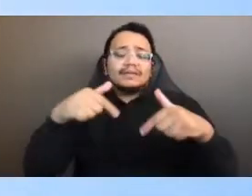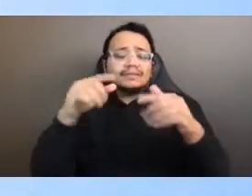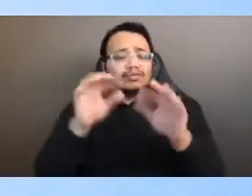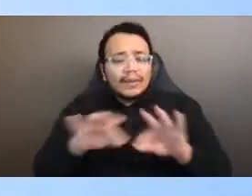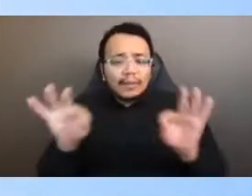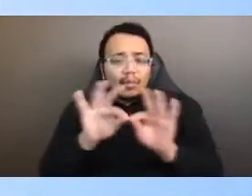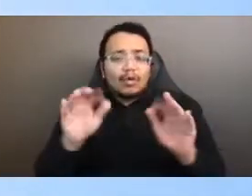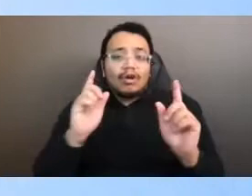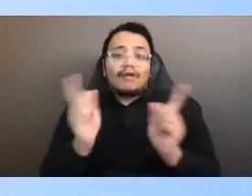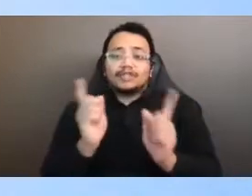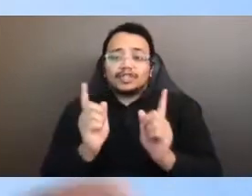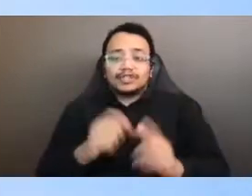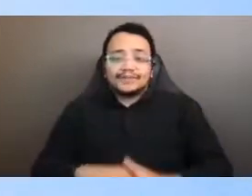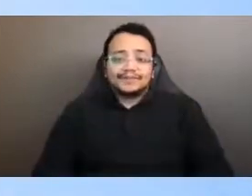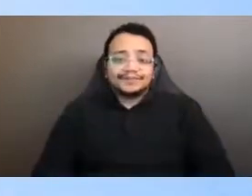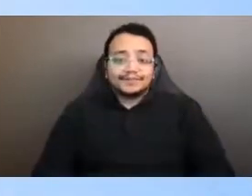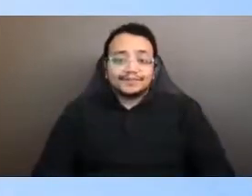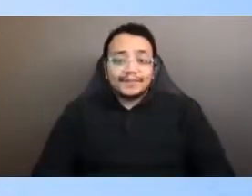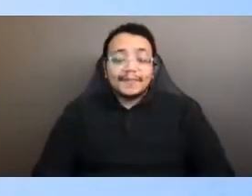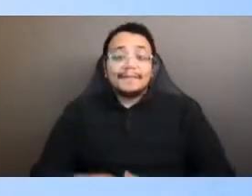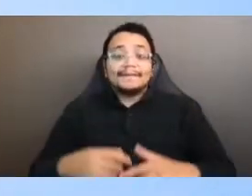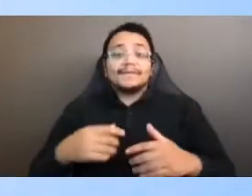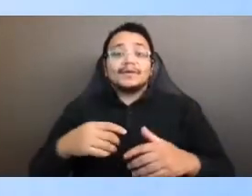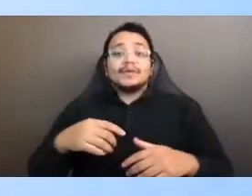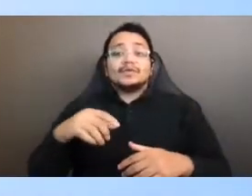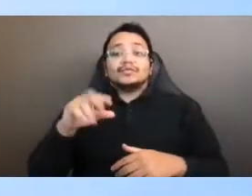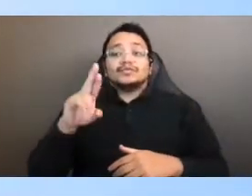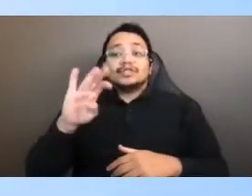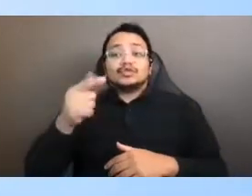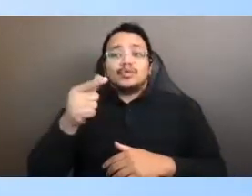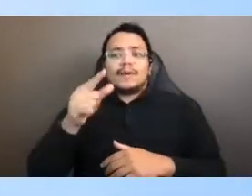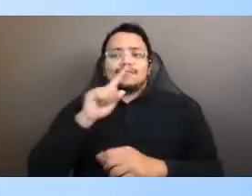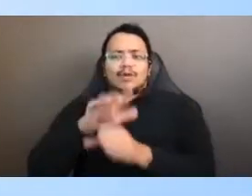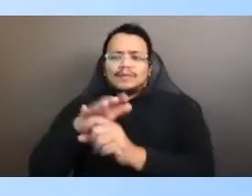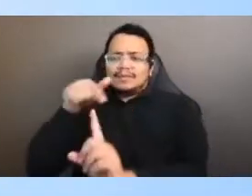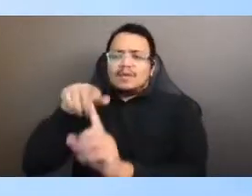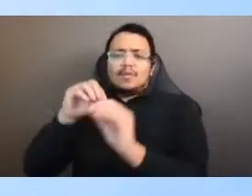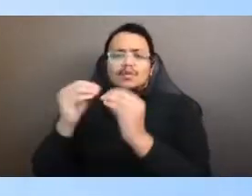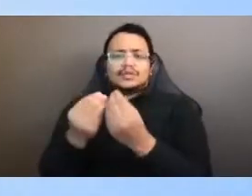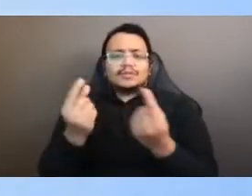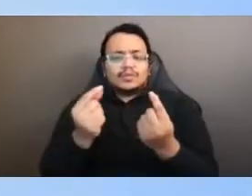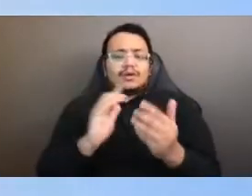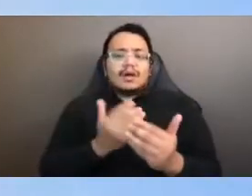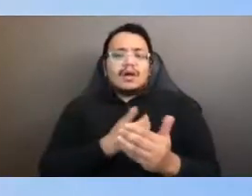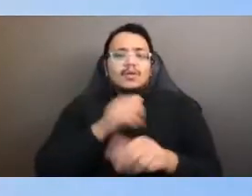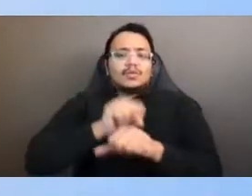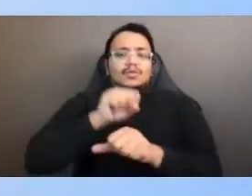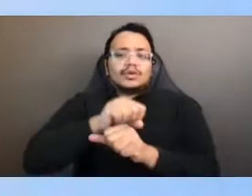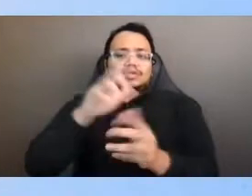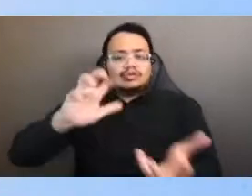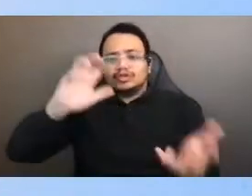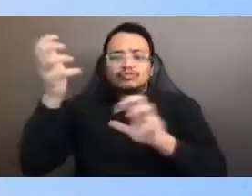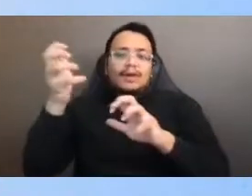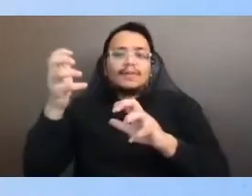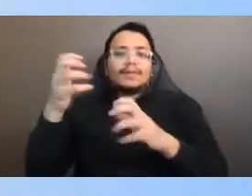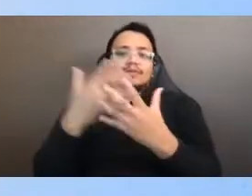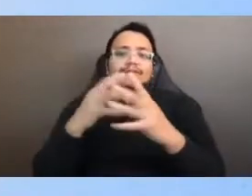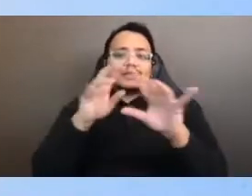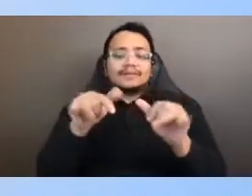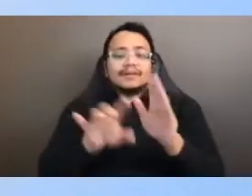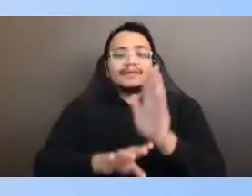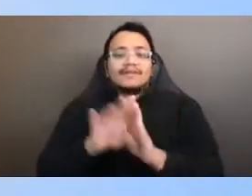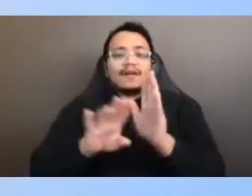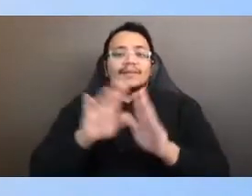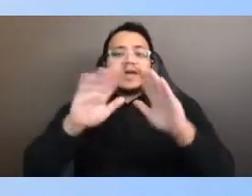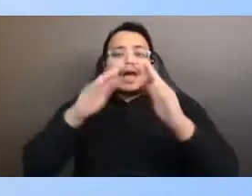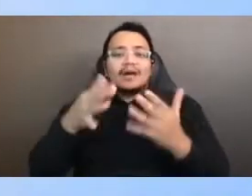conversations. So, Restoring Promise, what do? We work to disrupt the prison system by creating alternative housing units grounded in dignity